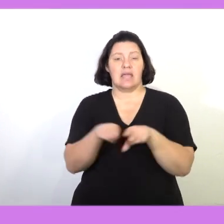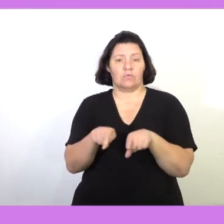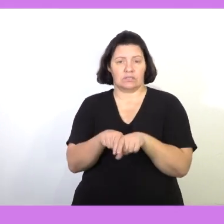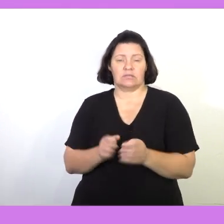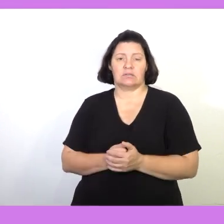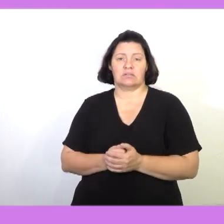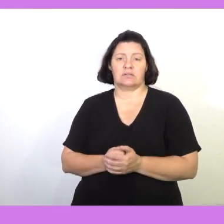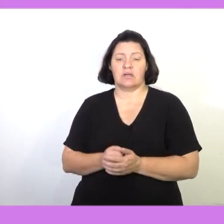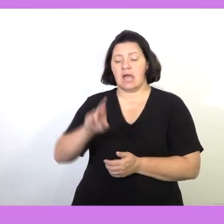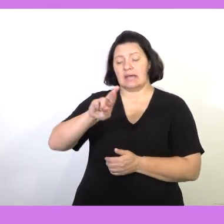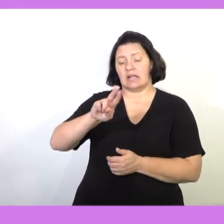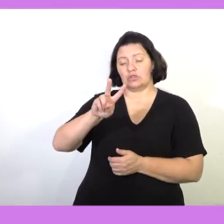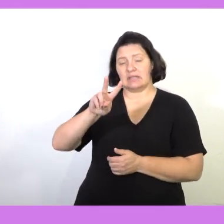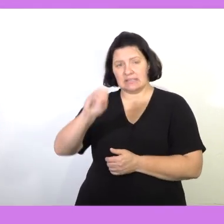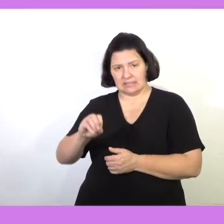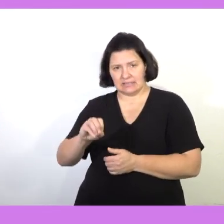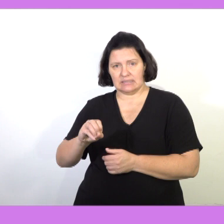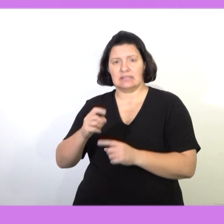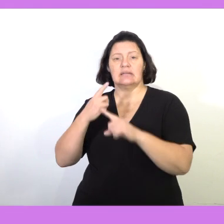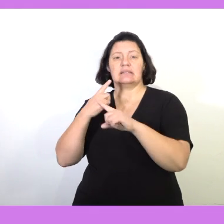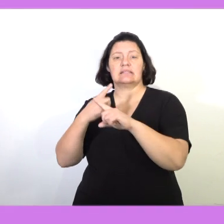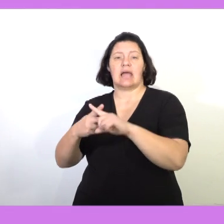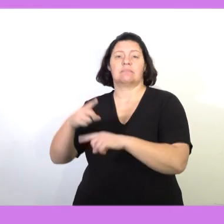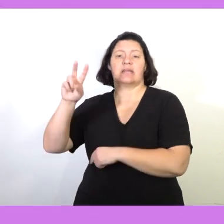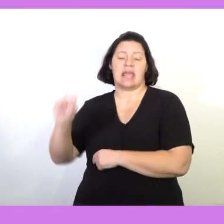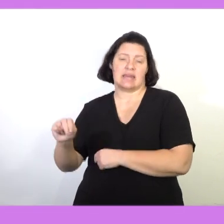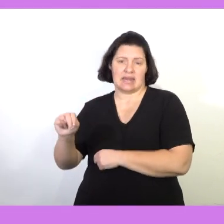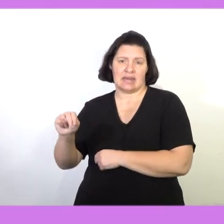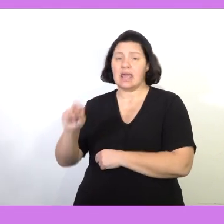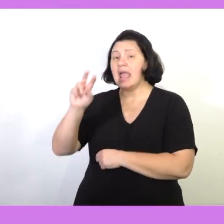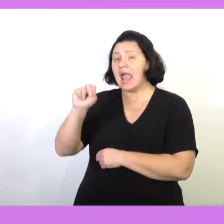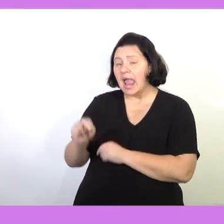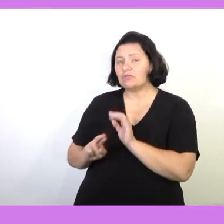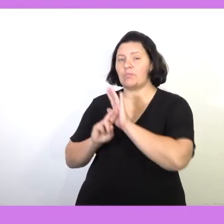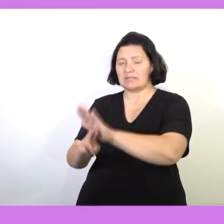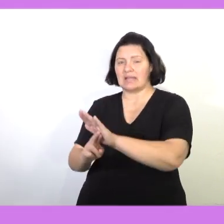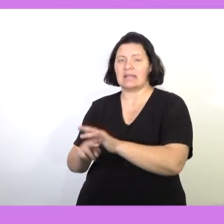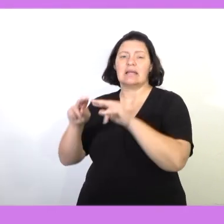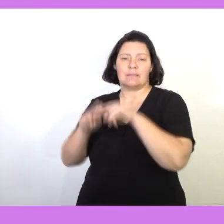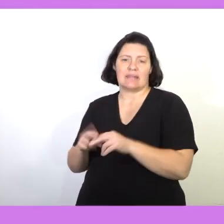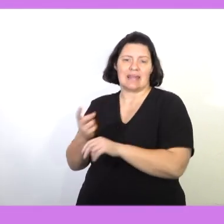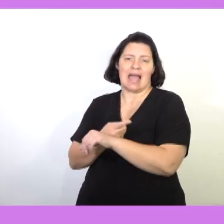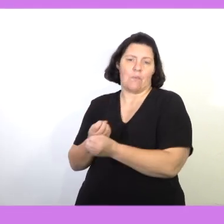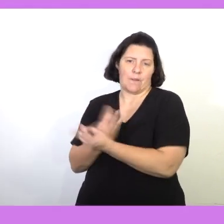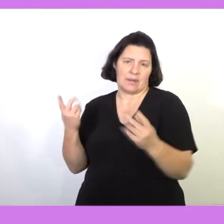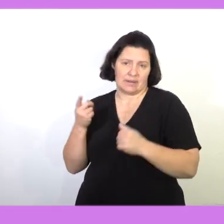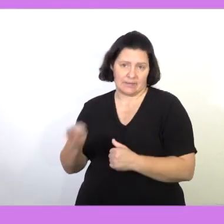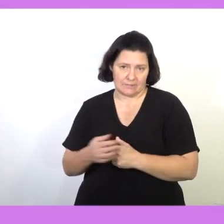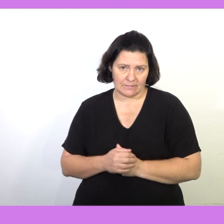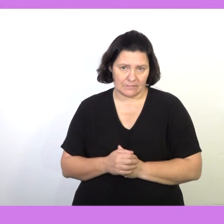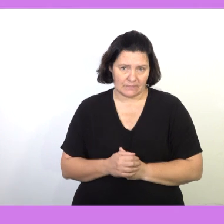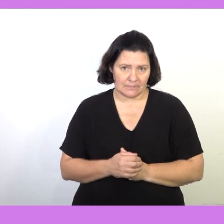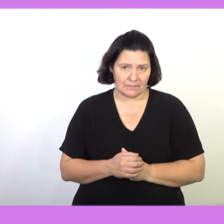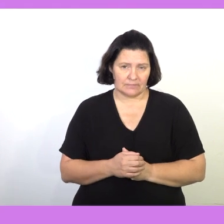is equals to 20 rands multiplied by N, which represents the time worked in hours.